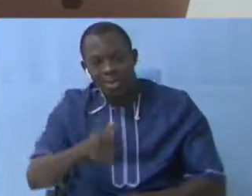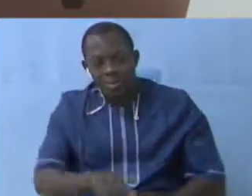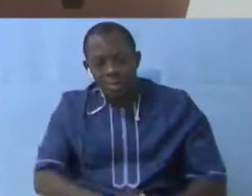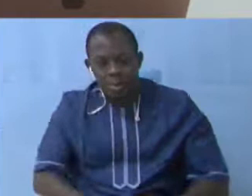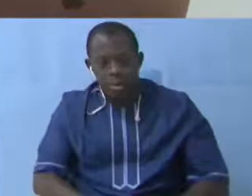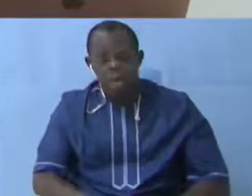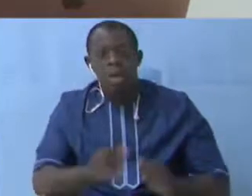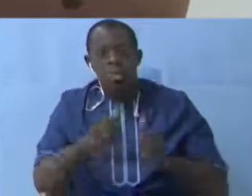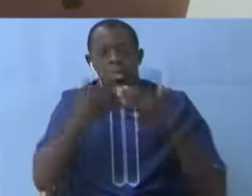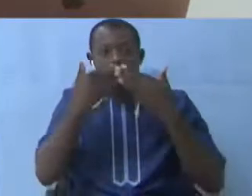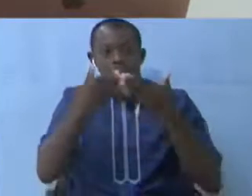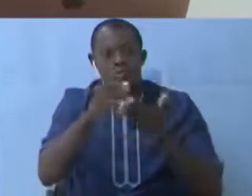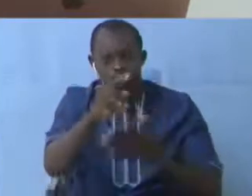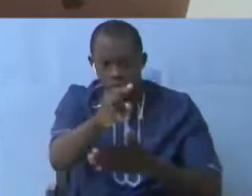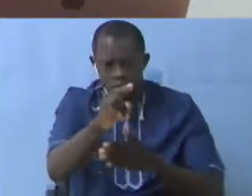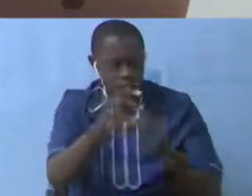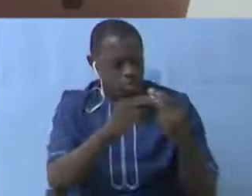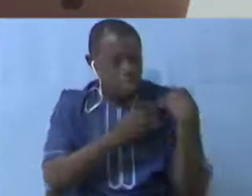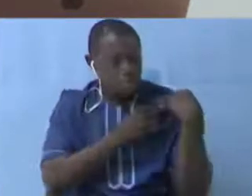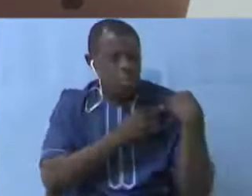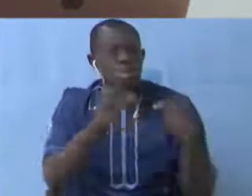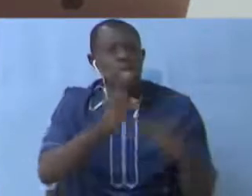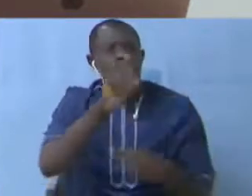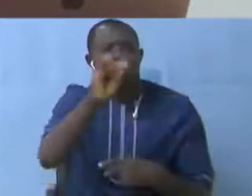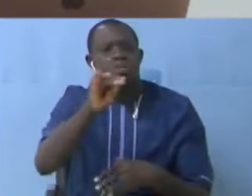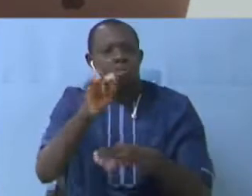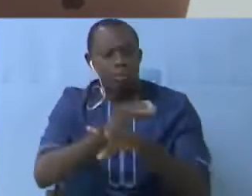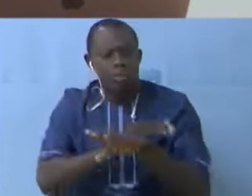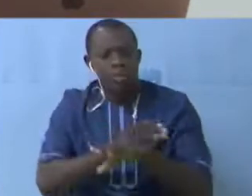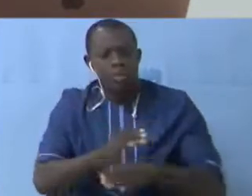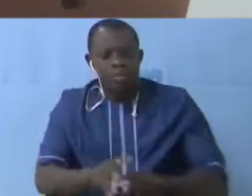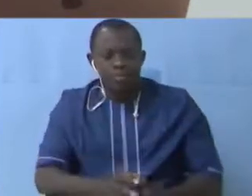Can you tell us the role you played?